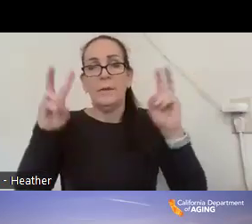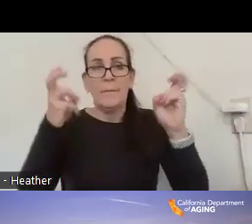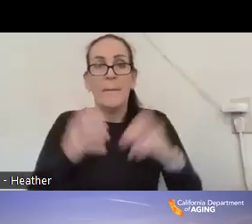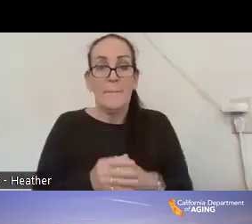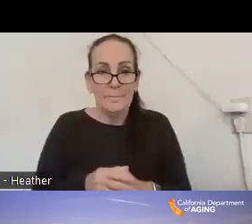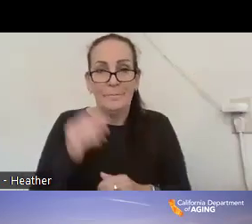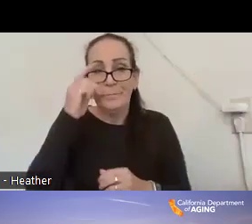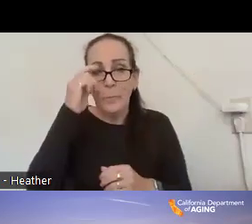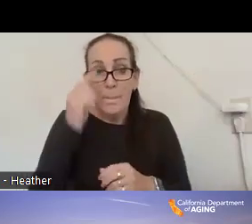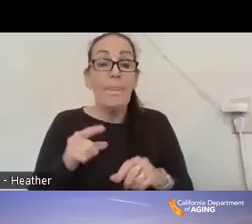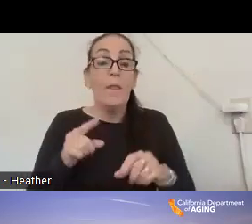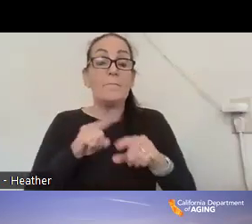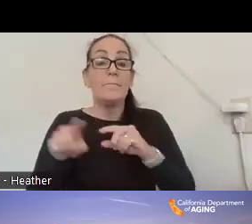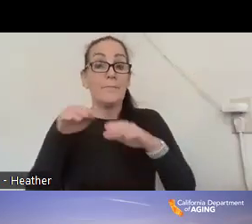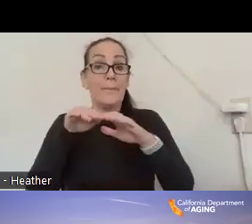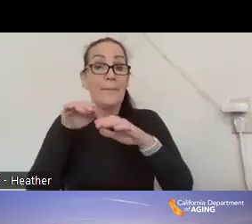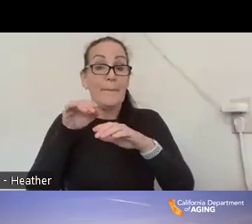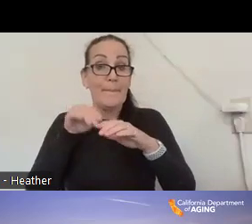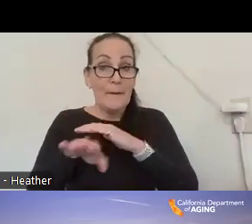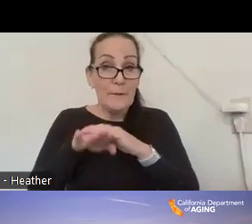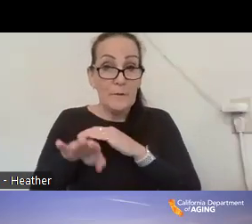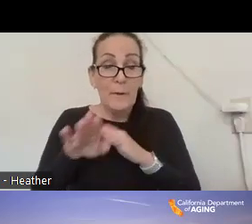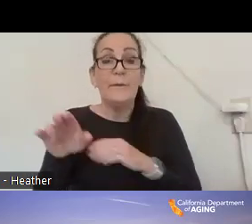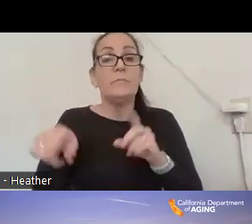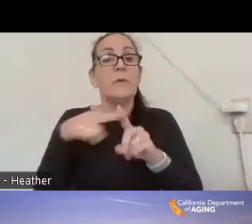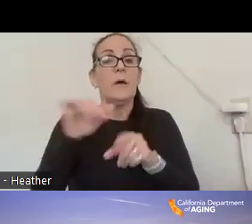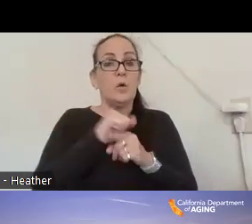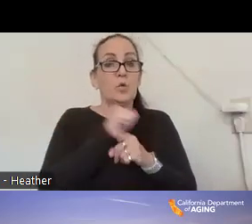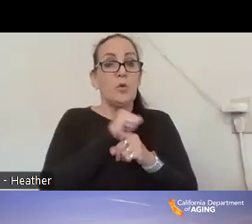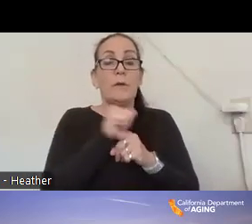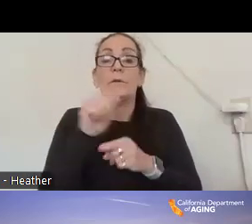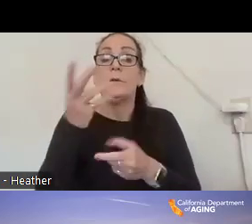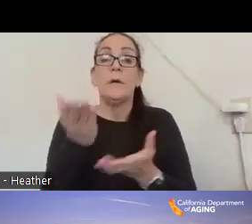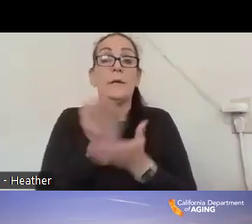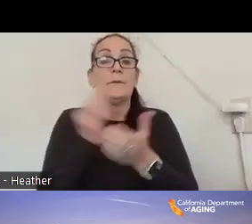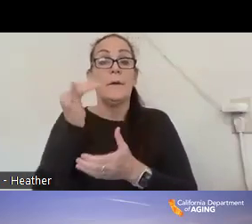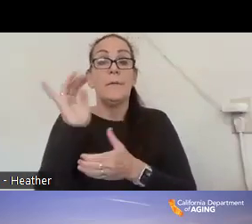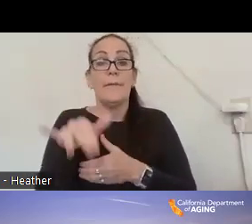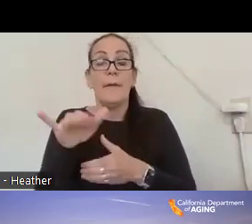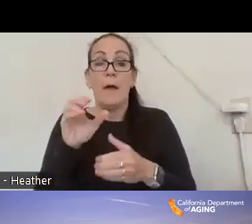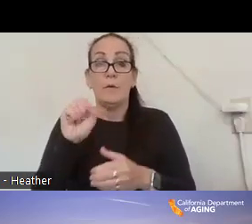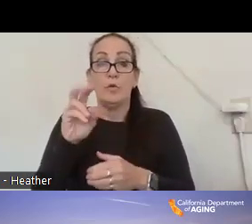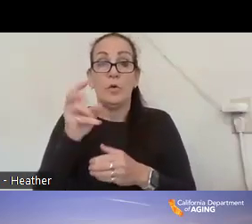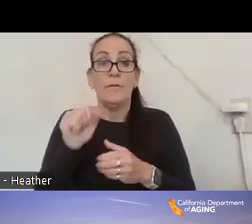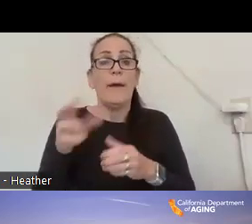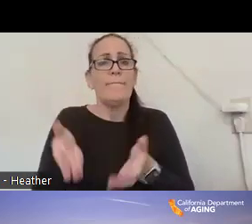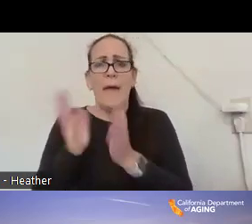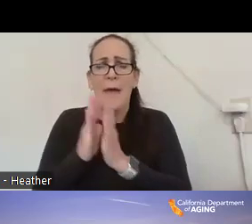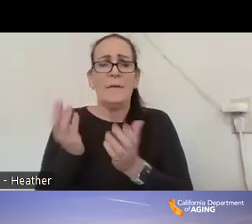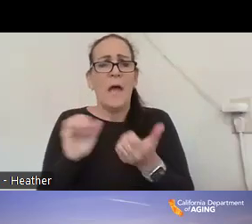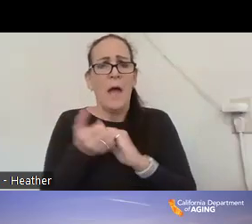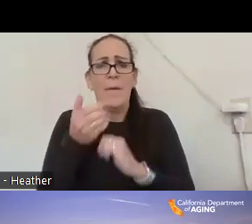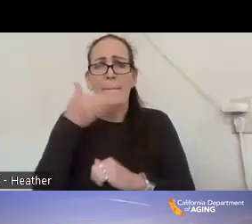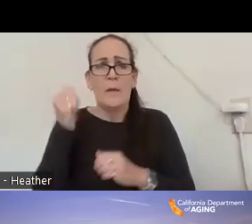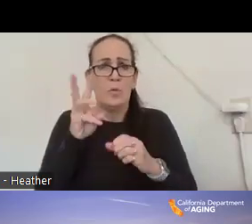the accessibility and training preferences. So part of the survey included how would be the best way to offer these